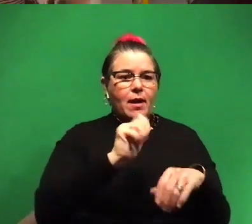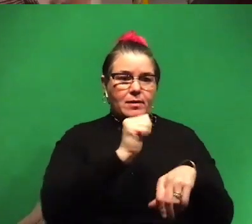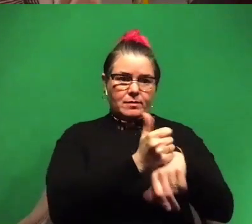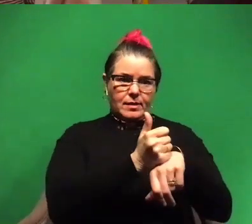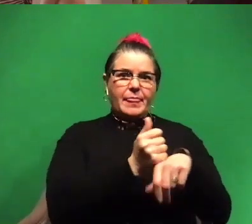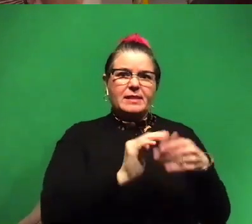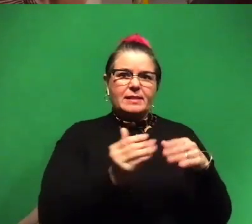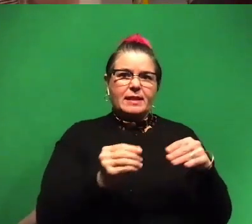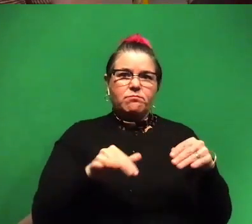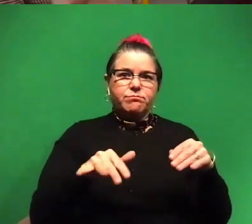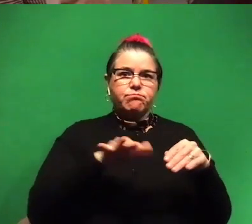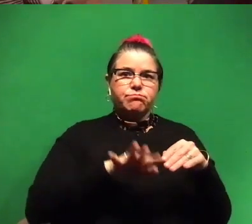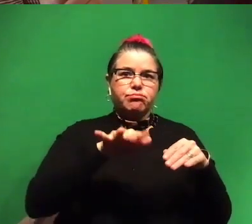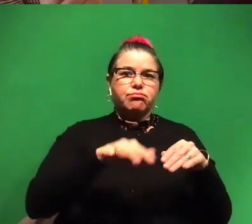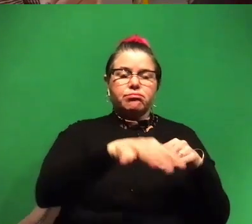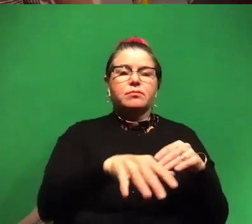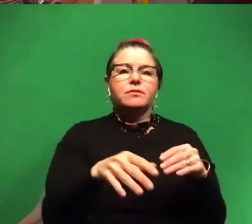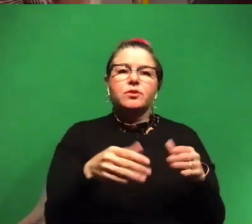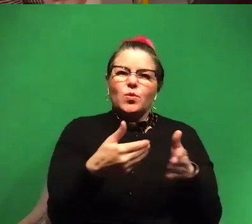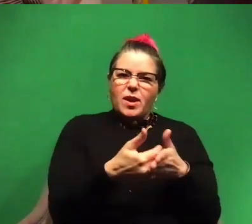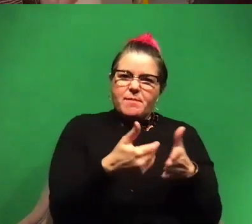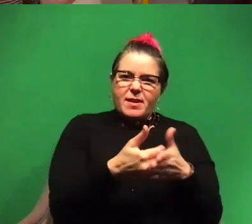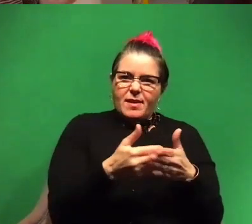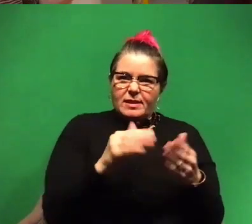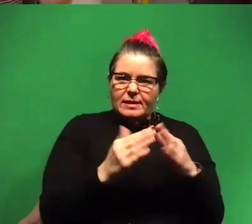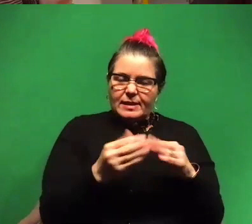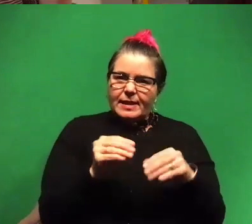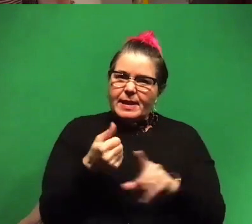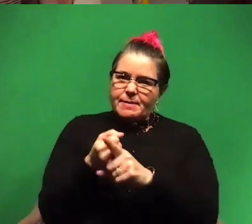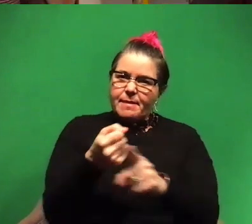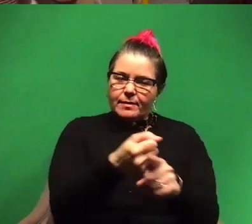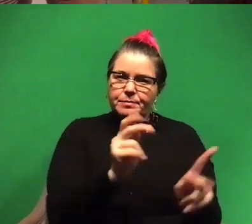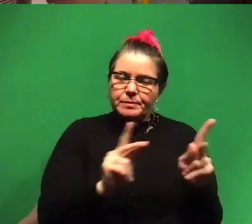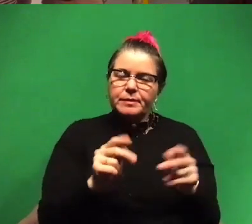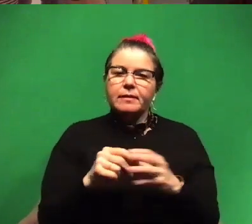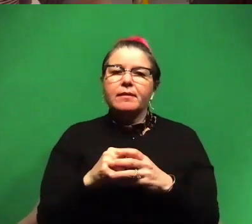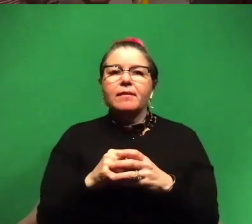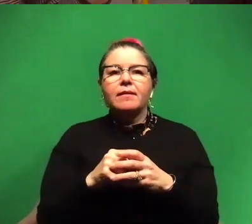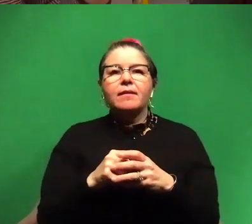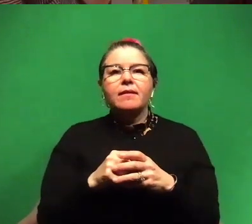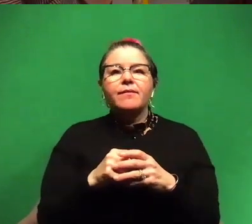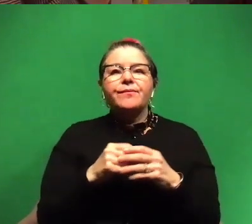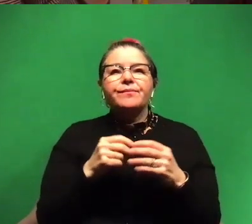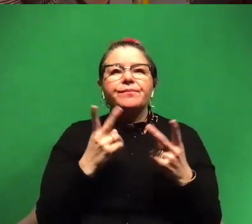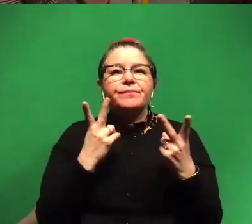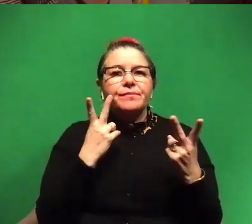right next to the city, and it impacts a lot of people. And it's not like visibly,